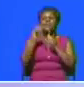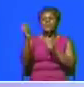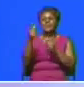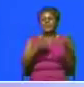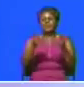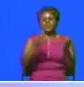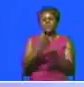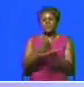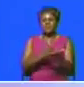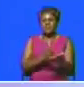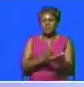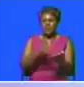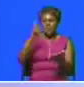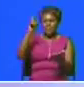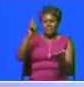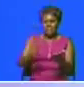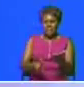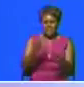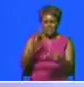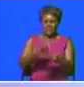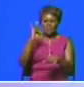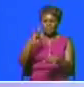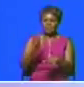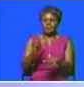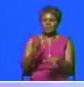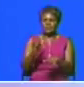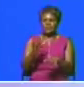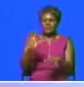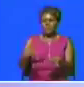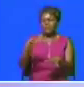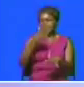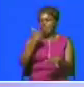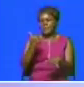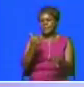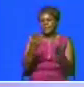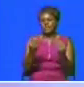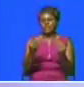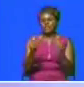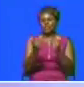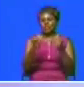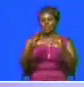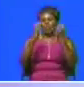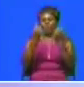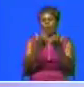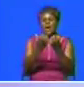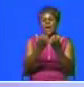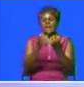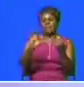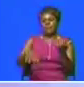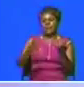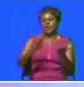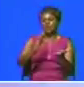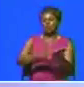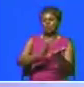tourism sector must be price sensitive and better marketed if it is to compete on a global stage. These were sentiments